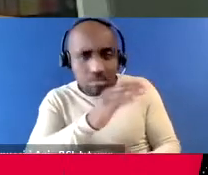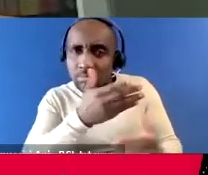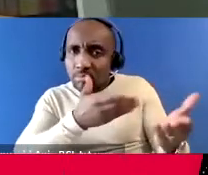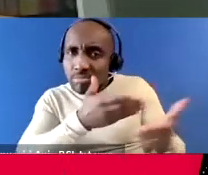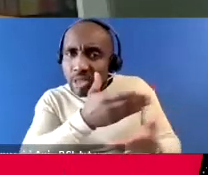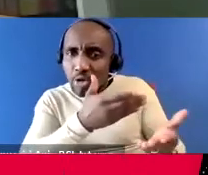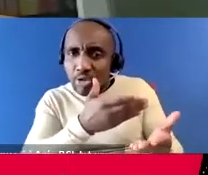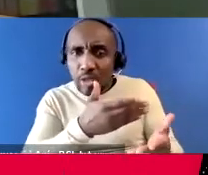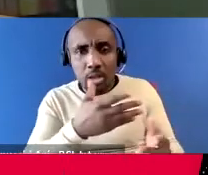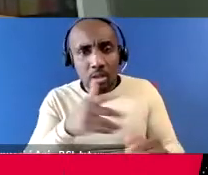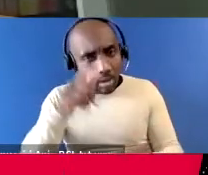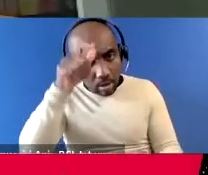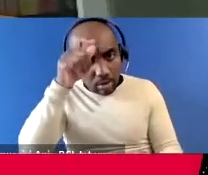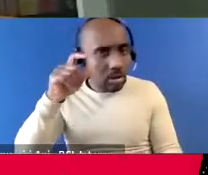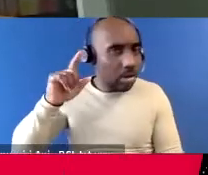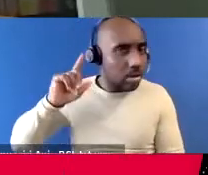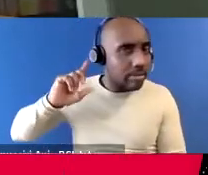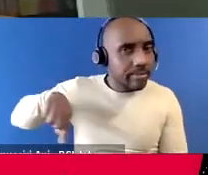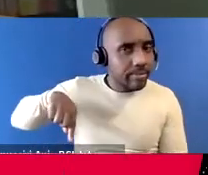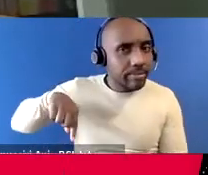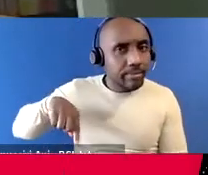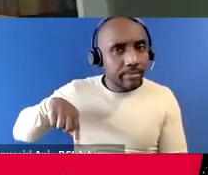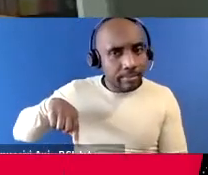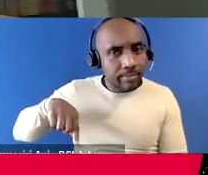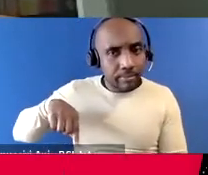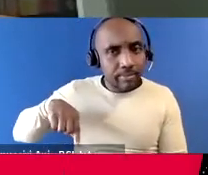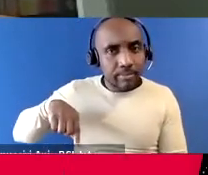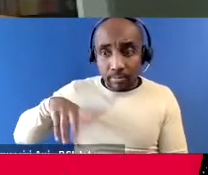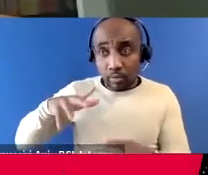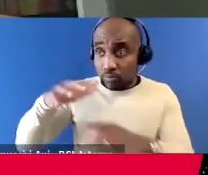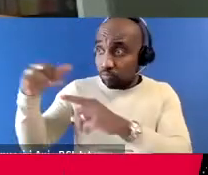instead just chose overnight to bomb.